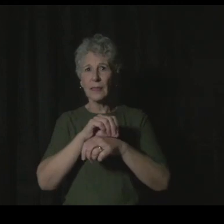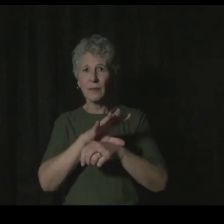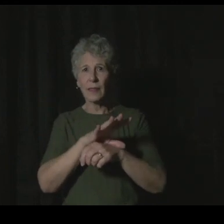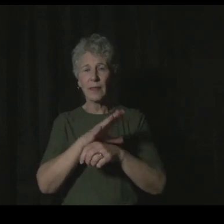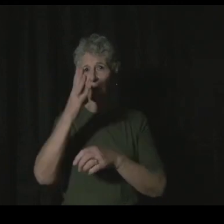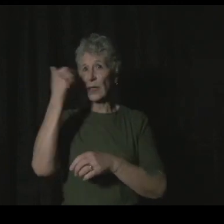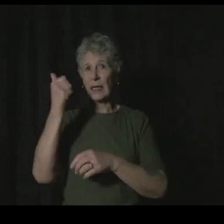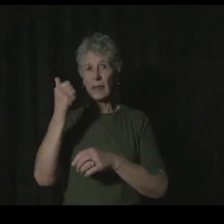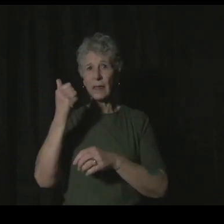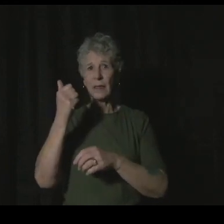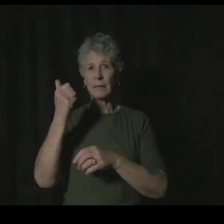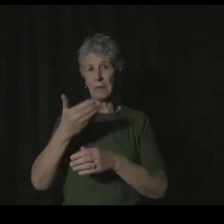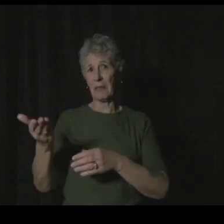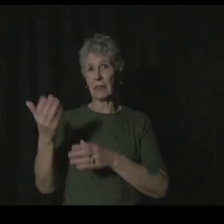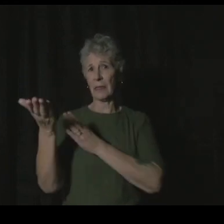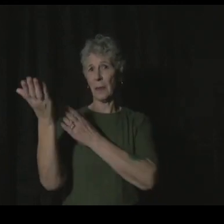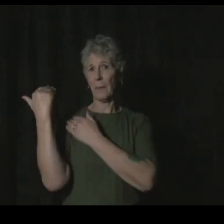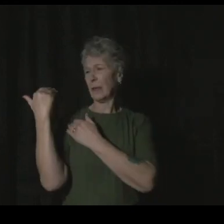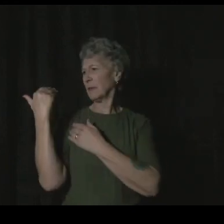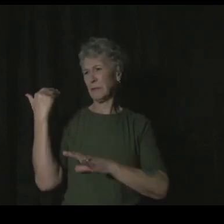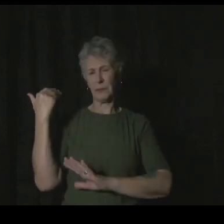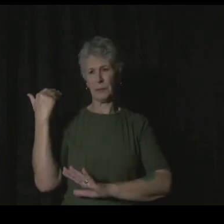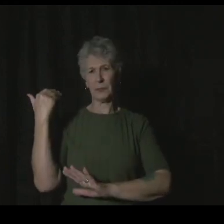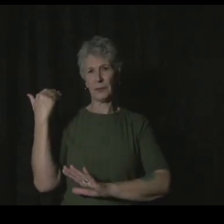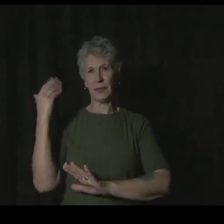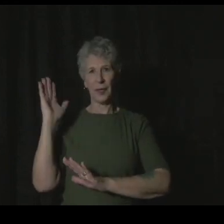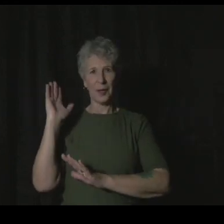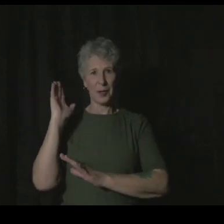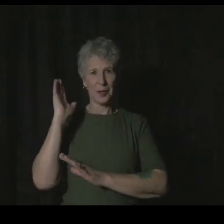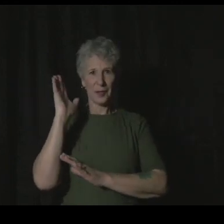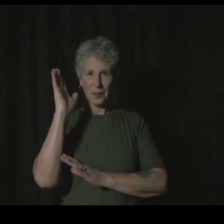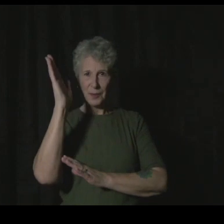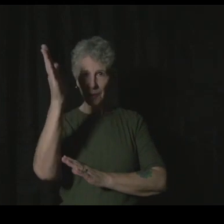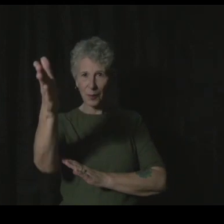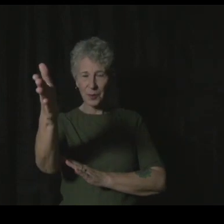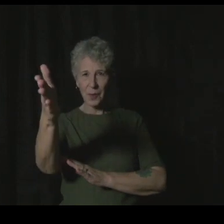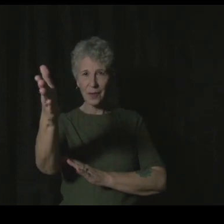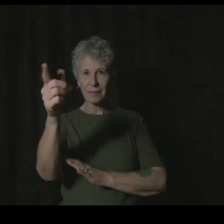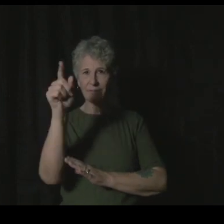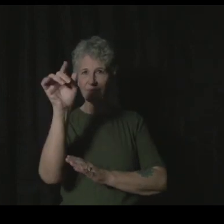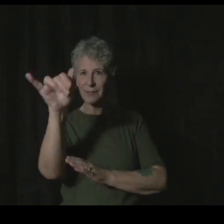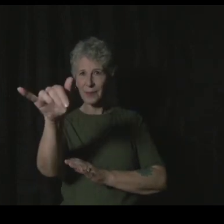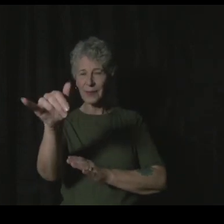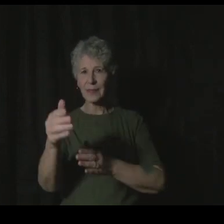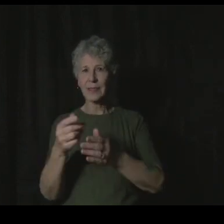Forget what lies behind and reach for what is ahead.